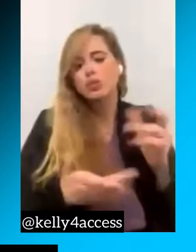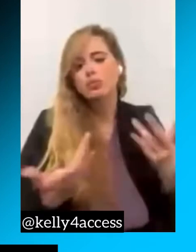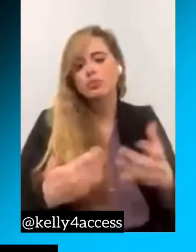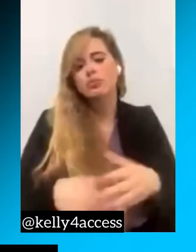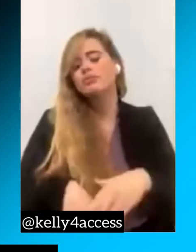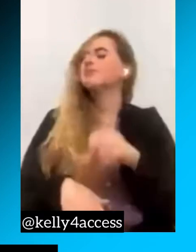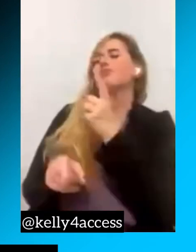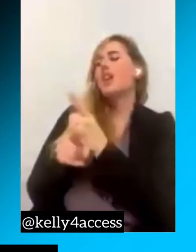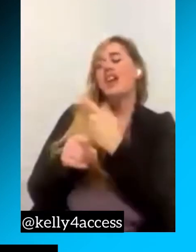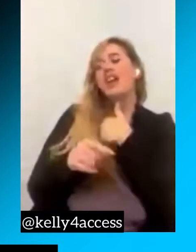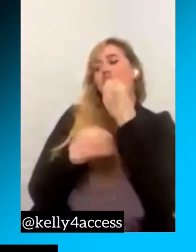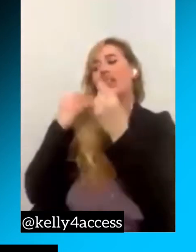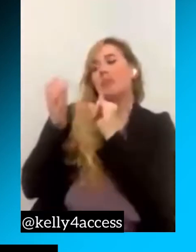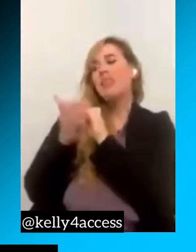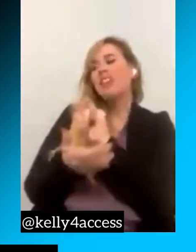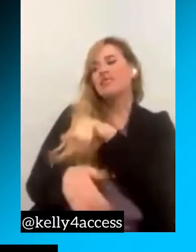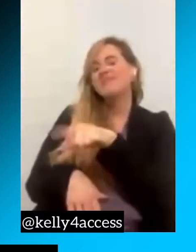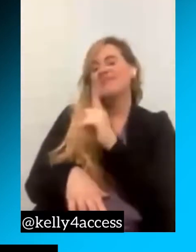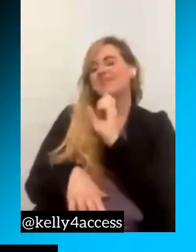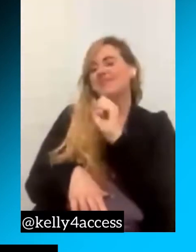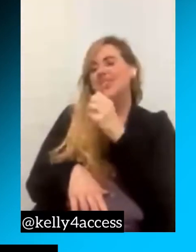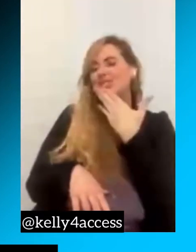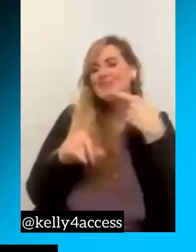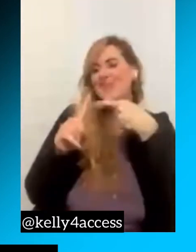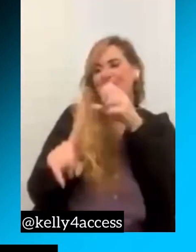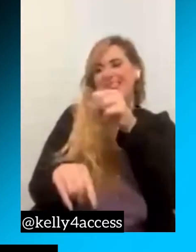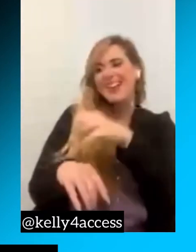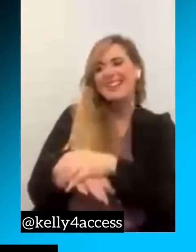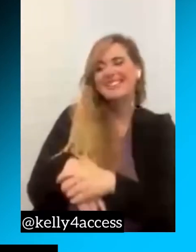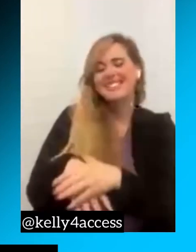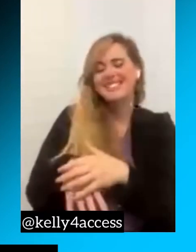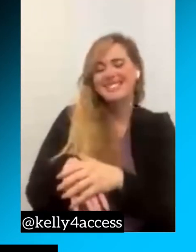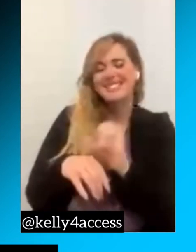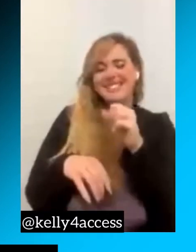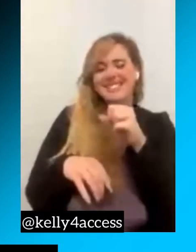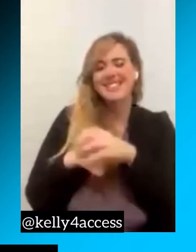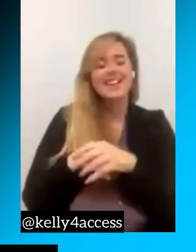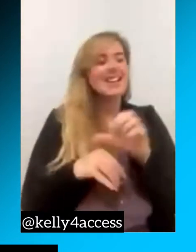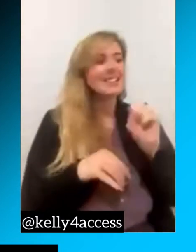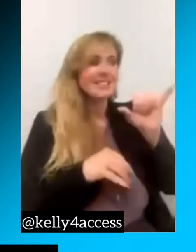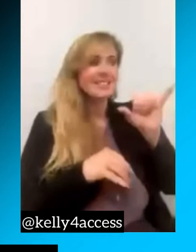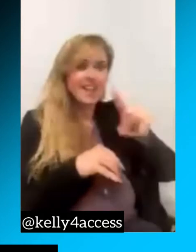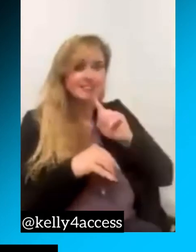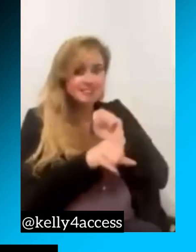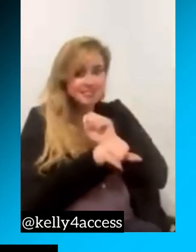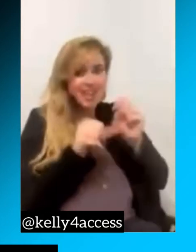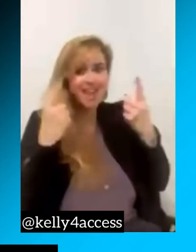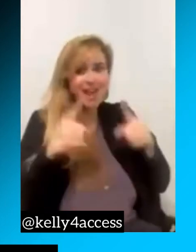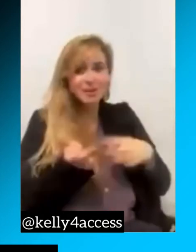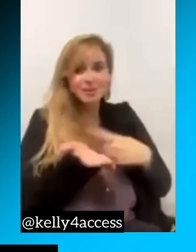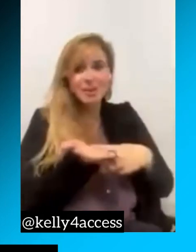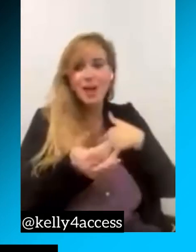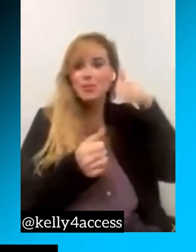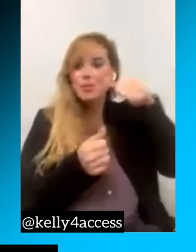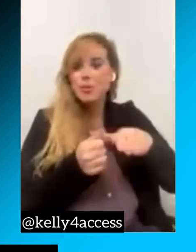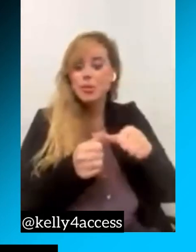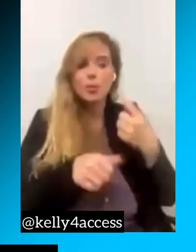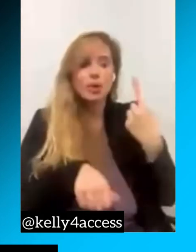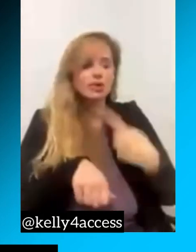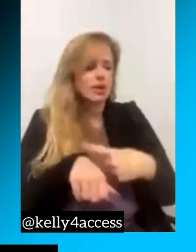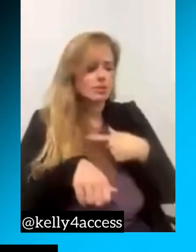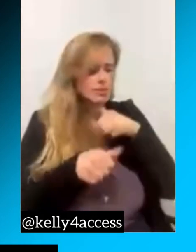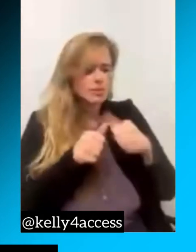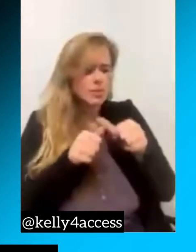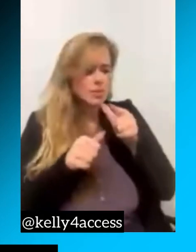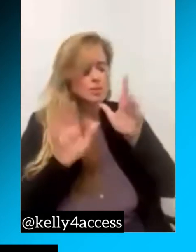Yeah, I didn't even think about that, but yeah, obviously. Yeah, because it happens. I remember there was this one time, I forgot who it was, but